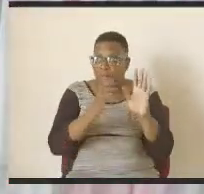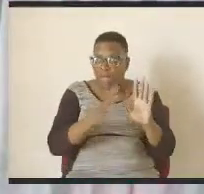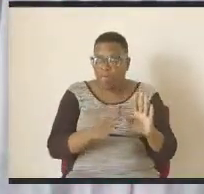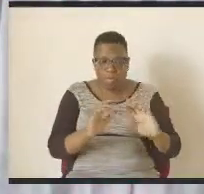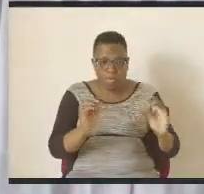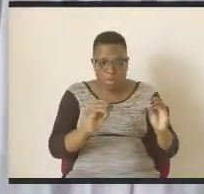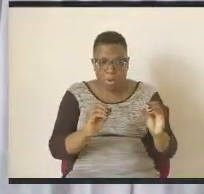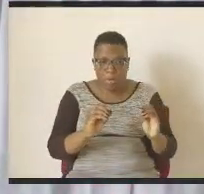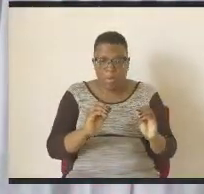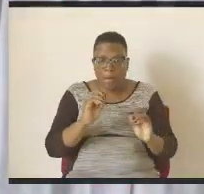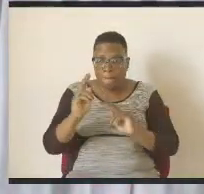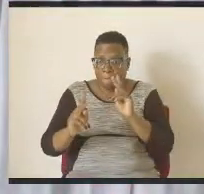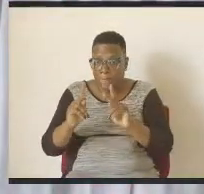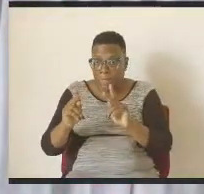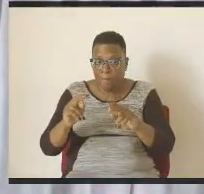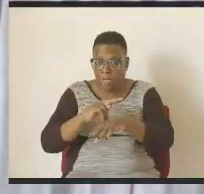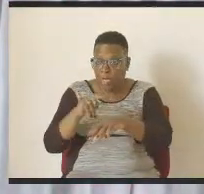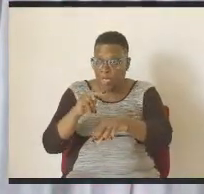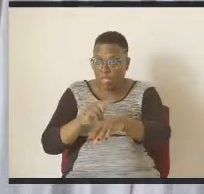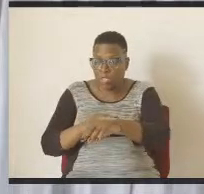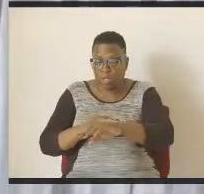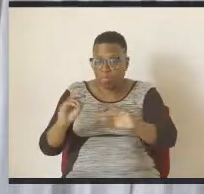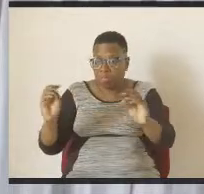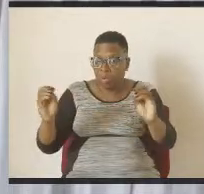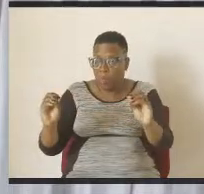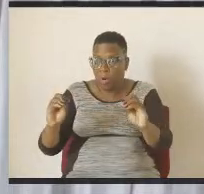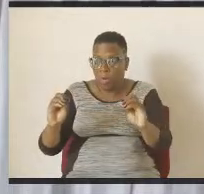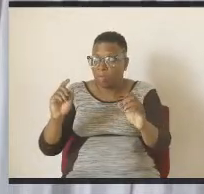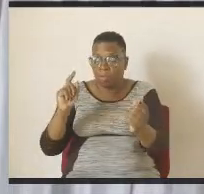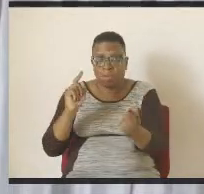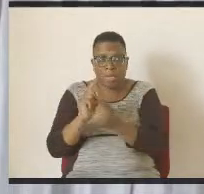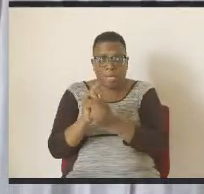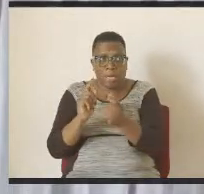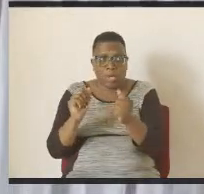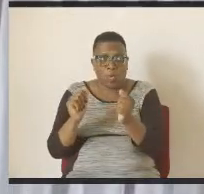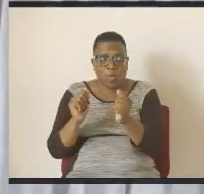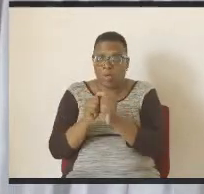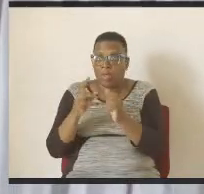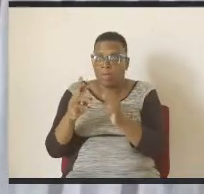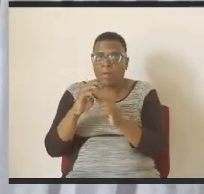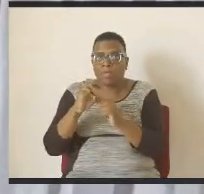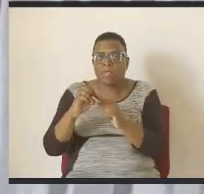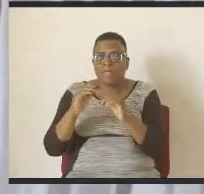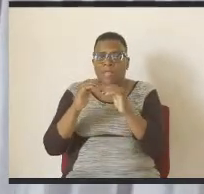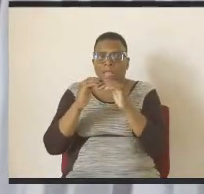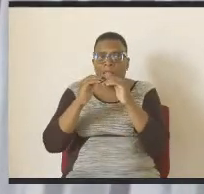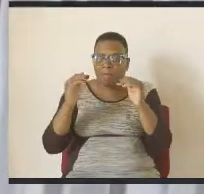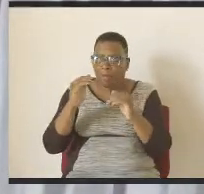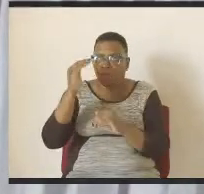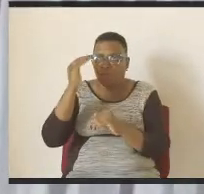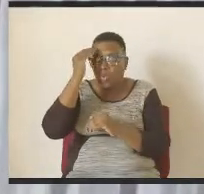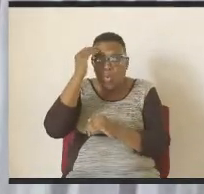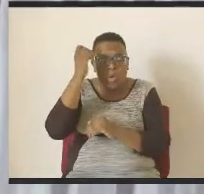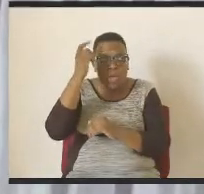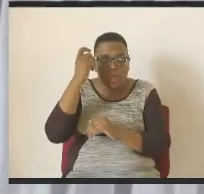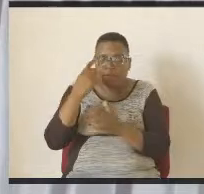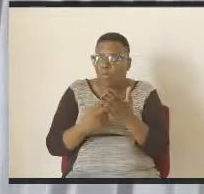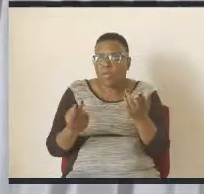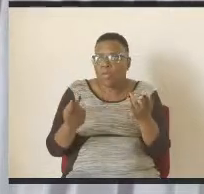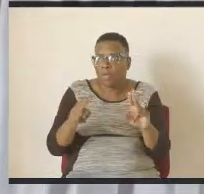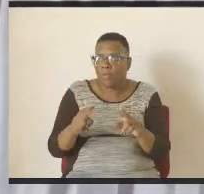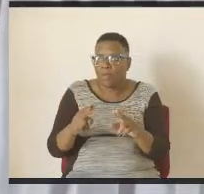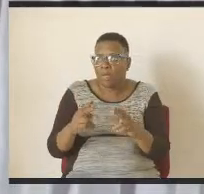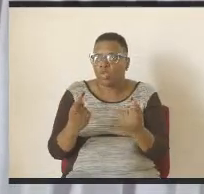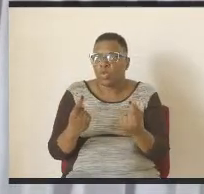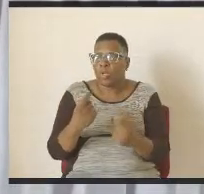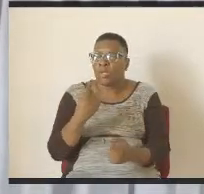can identify with him, that can connect with him at his level of awareness. He is doing this